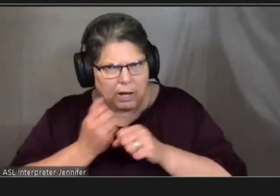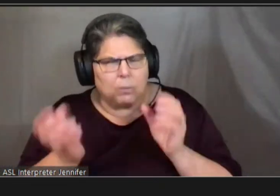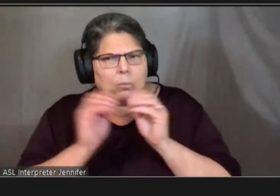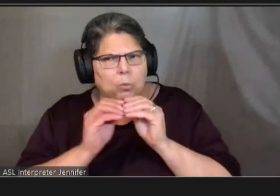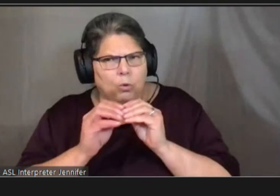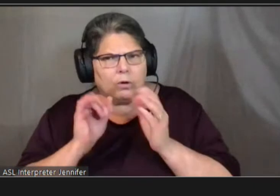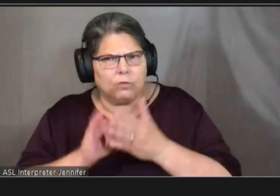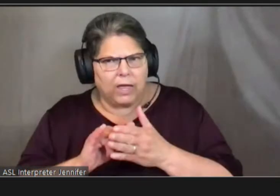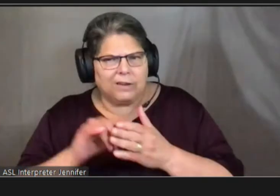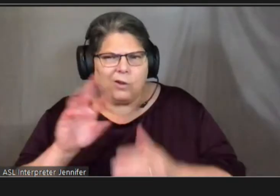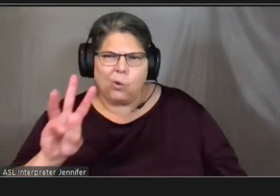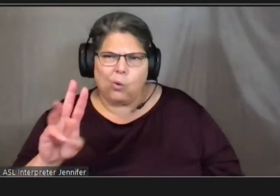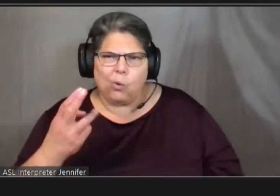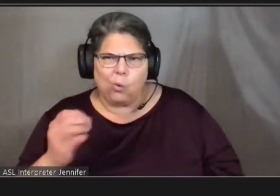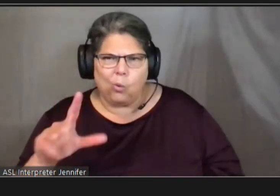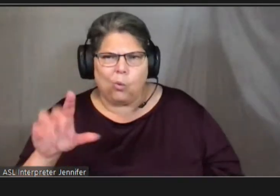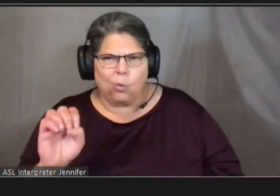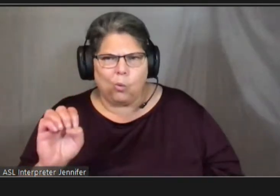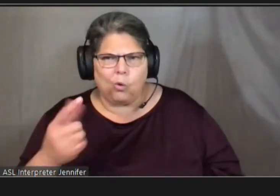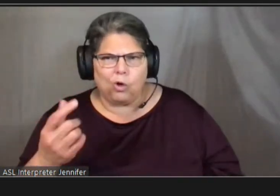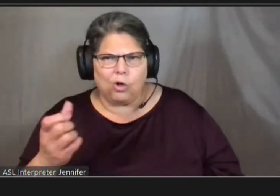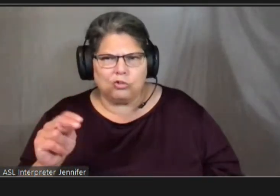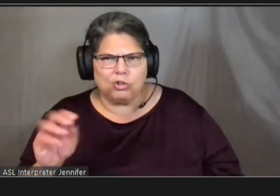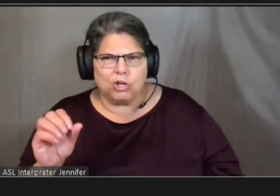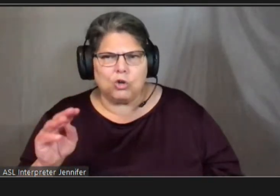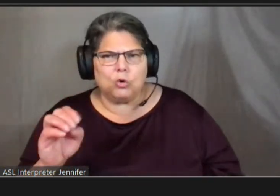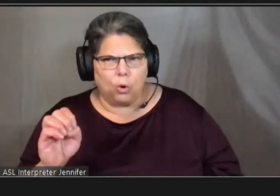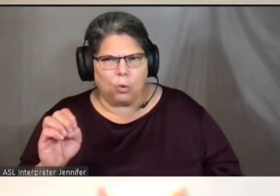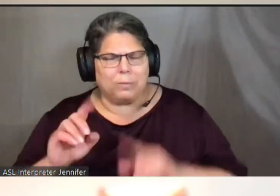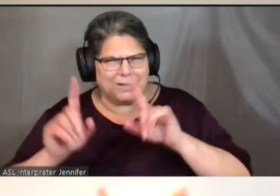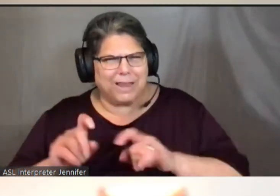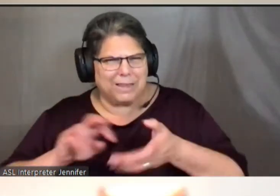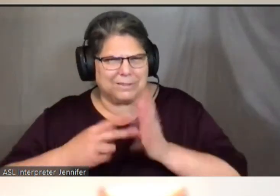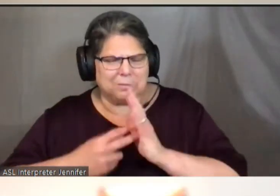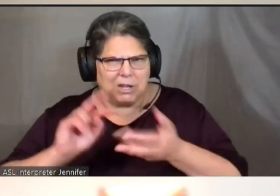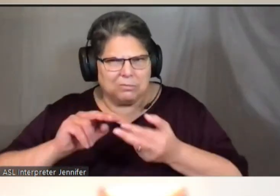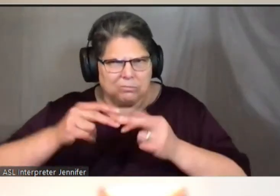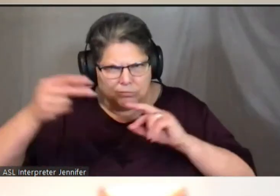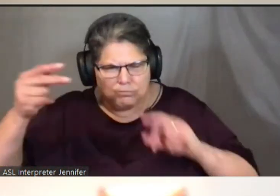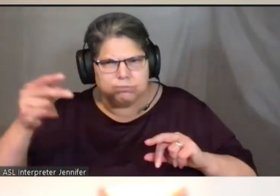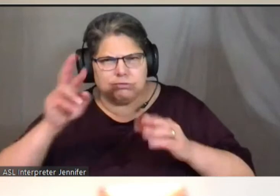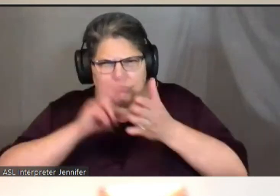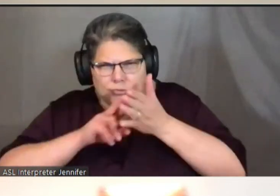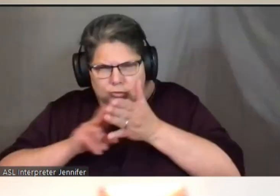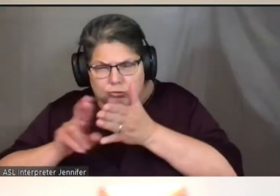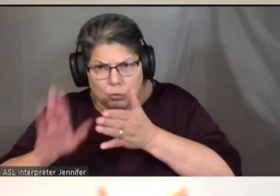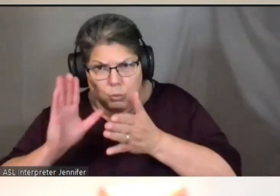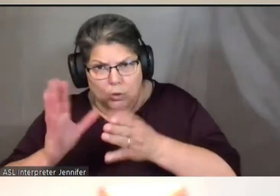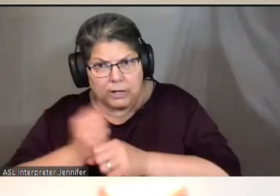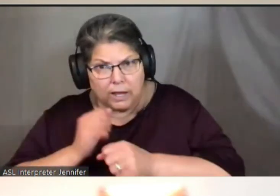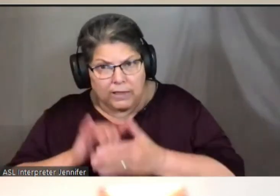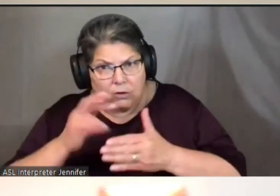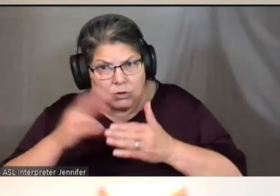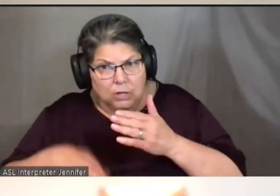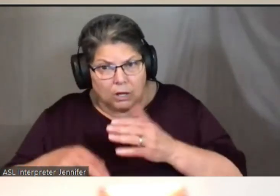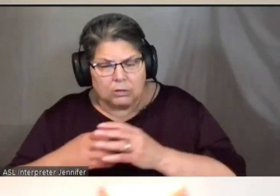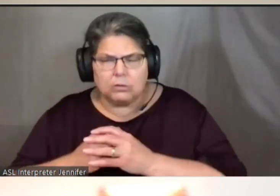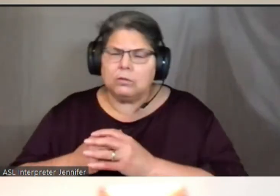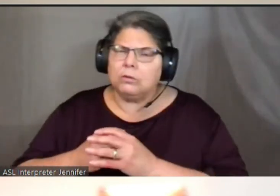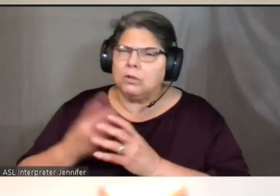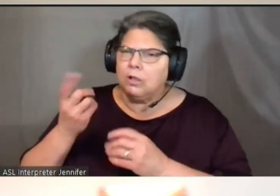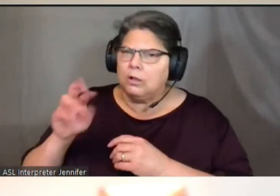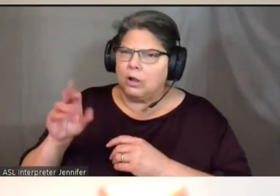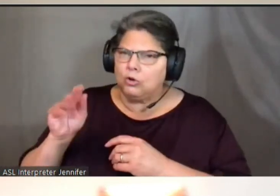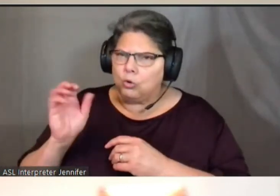genome tests happening in Mendocino County, out of Mendocino County, rather? Yeah. What's happening now, I've made many calls to the